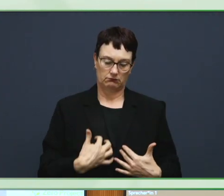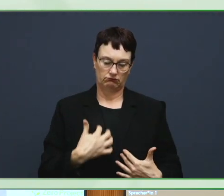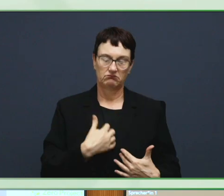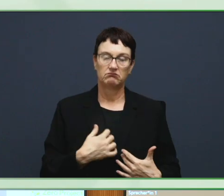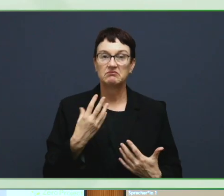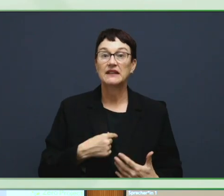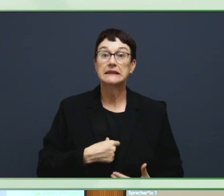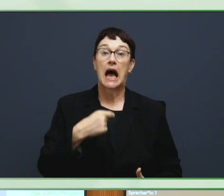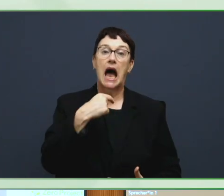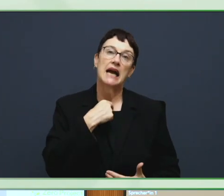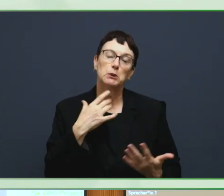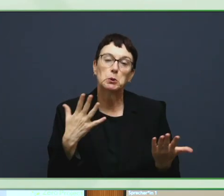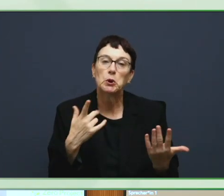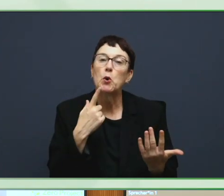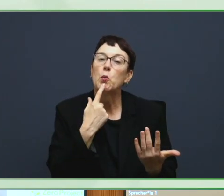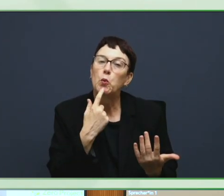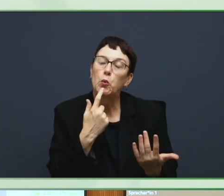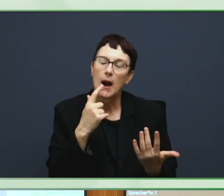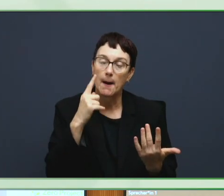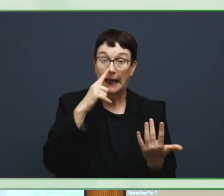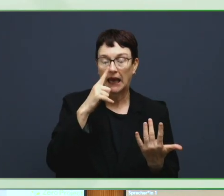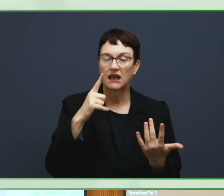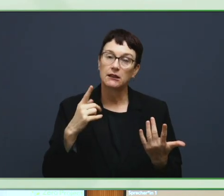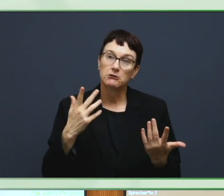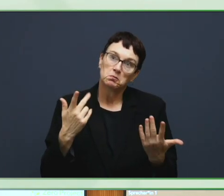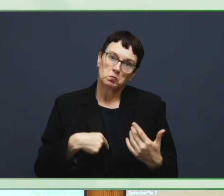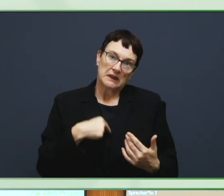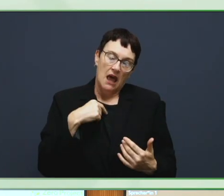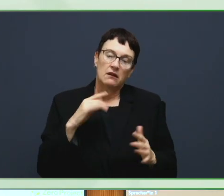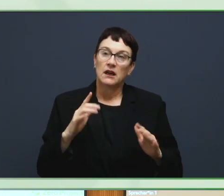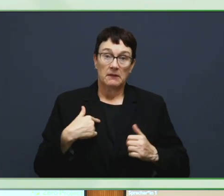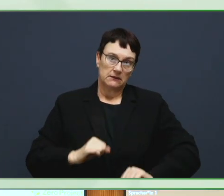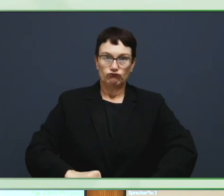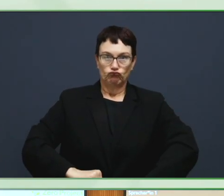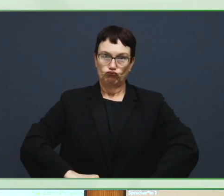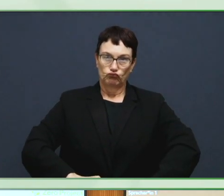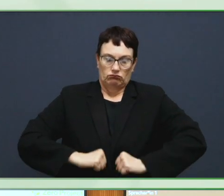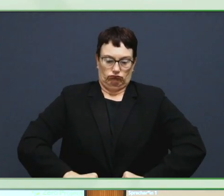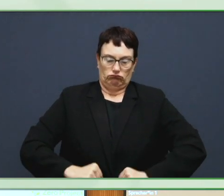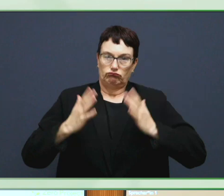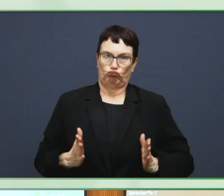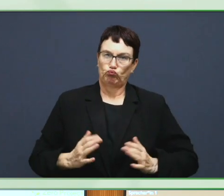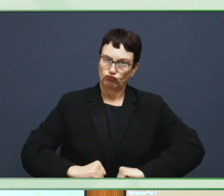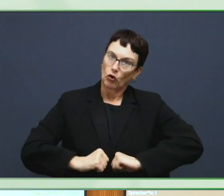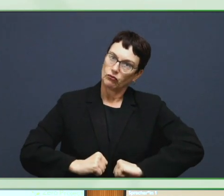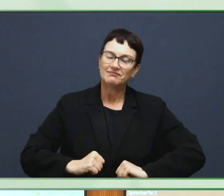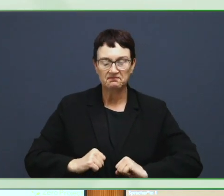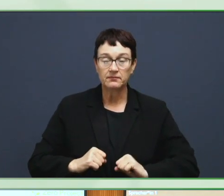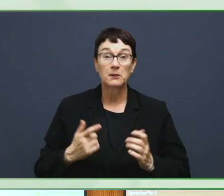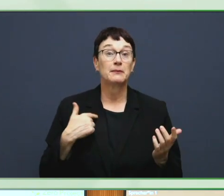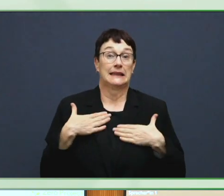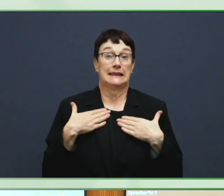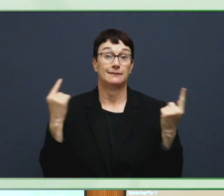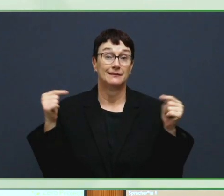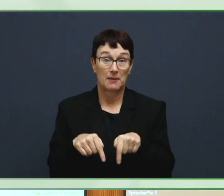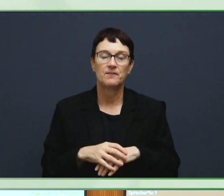And I'm solidly built, and great to be here. I'm going to start with a little